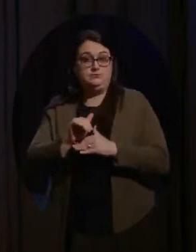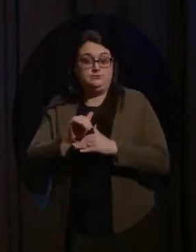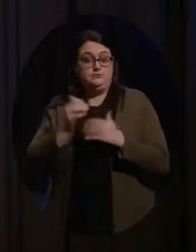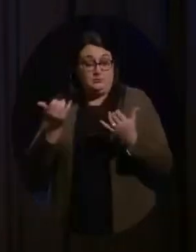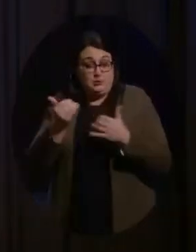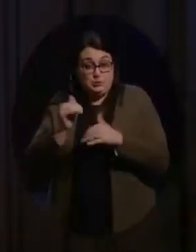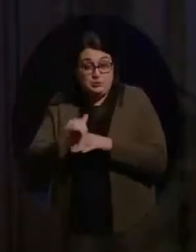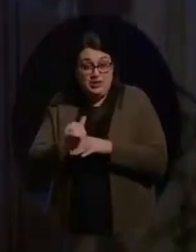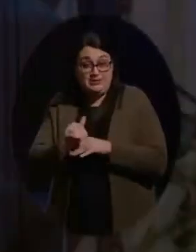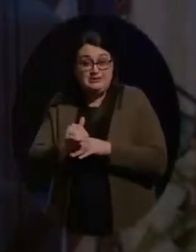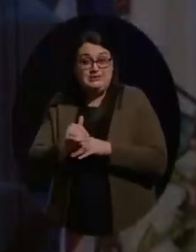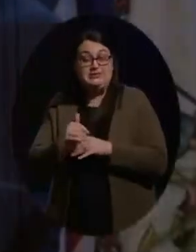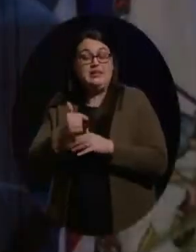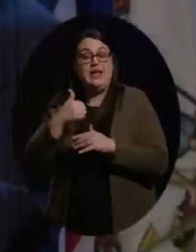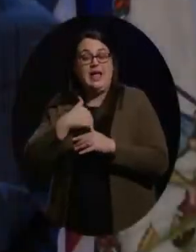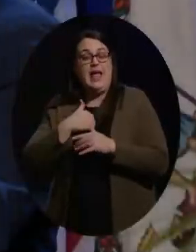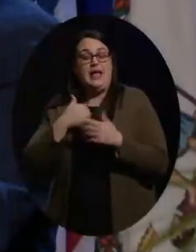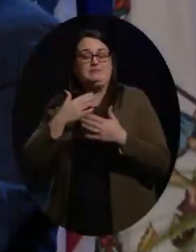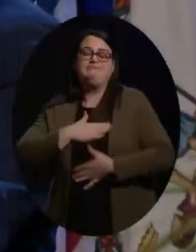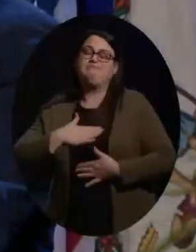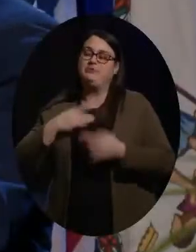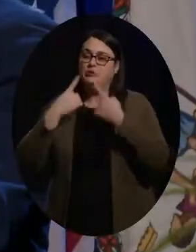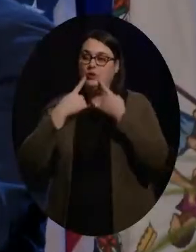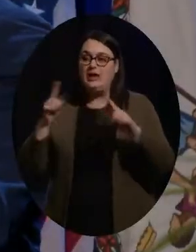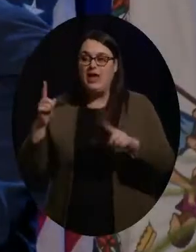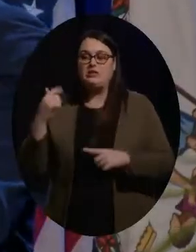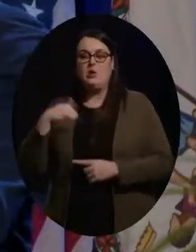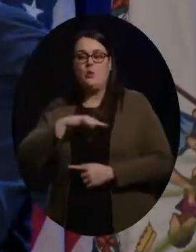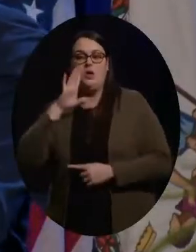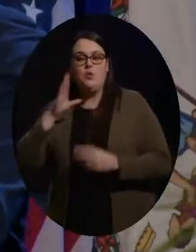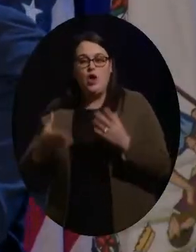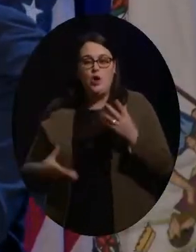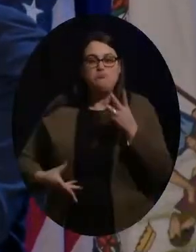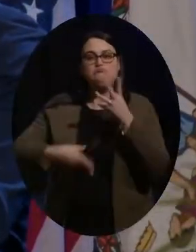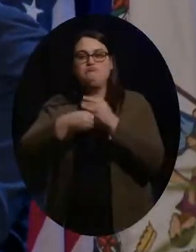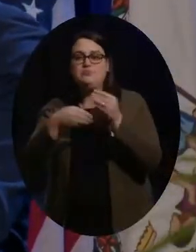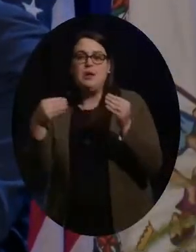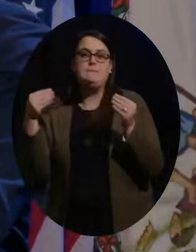And tonight, I'm pleased to announce that we are going to add more.